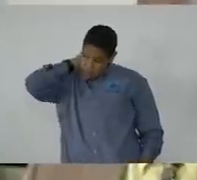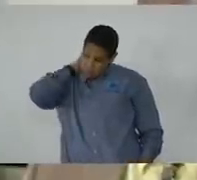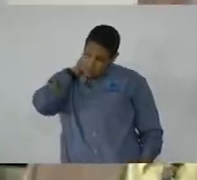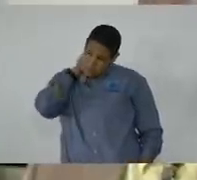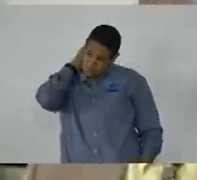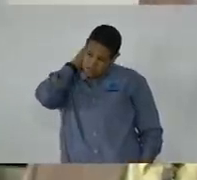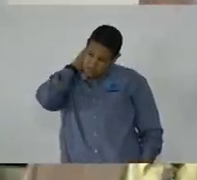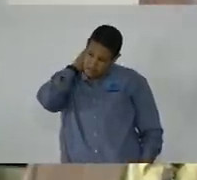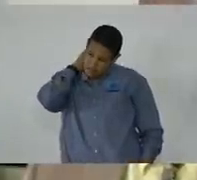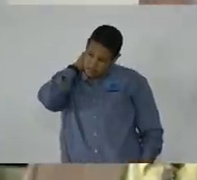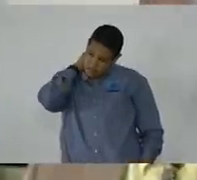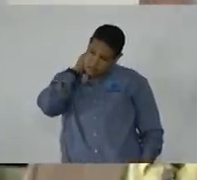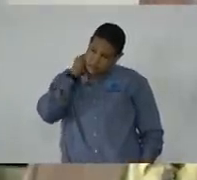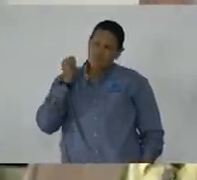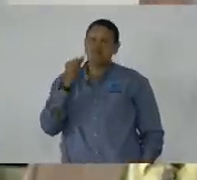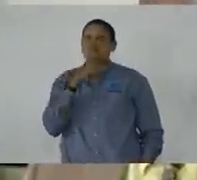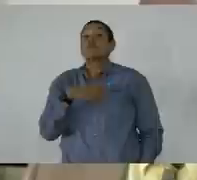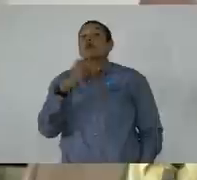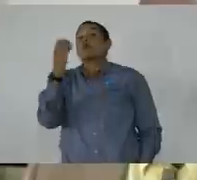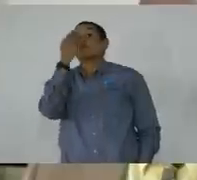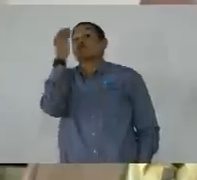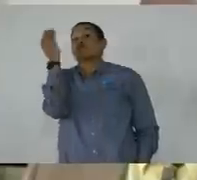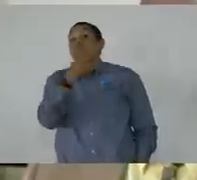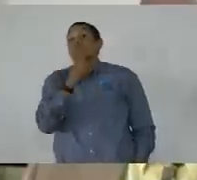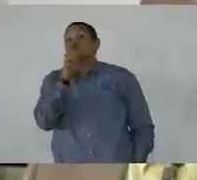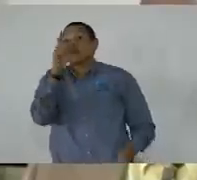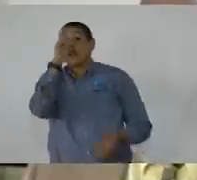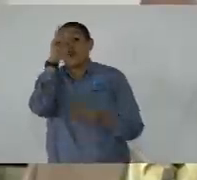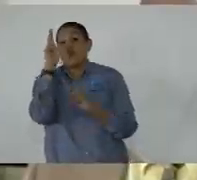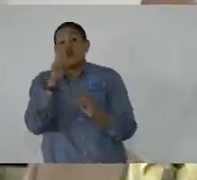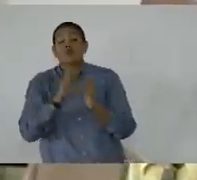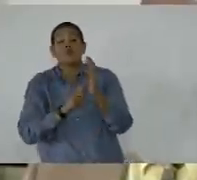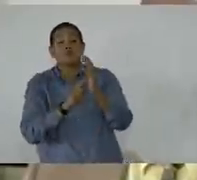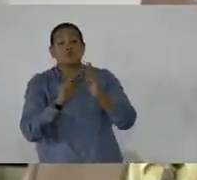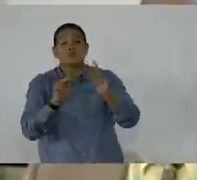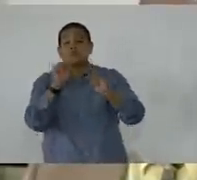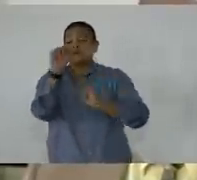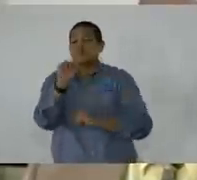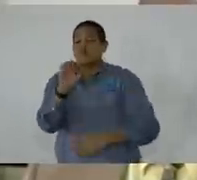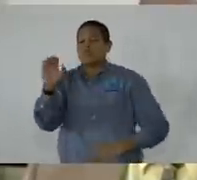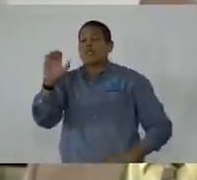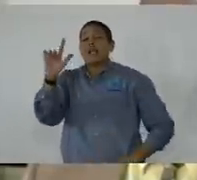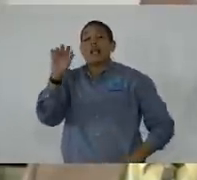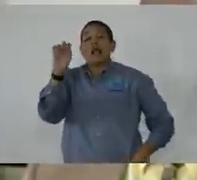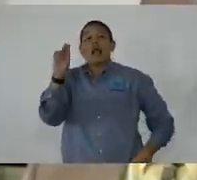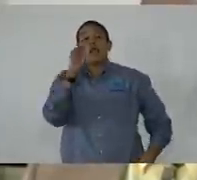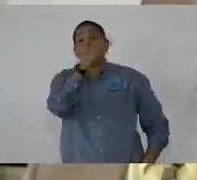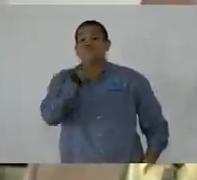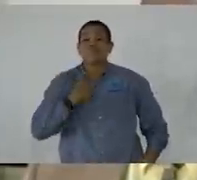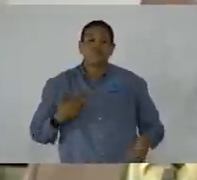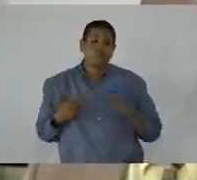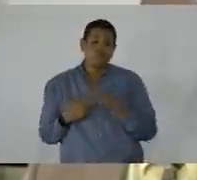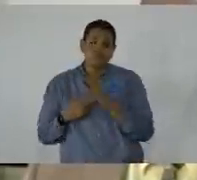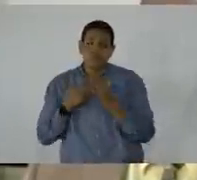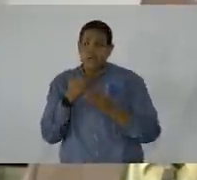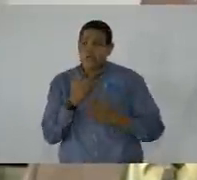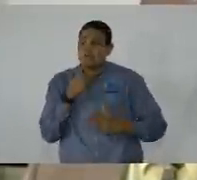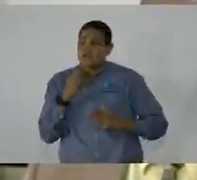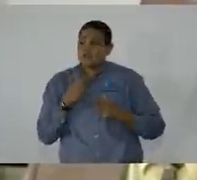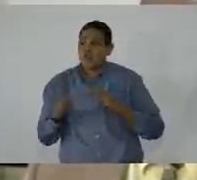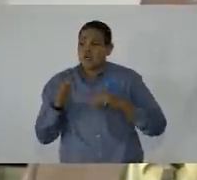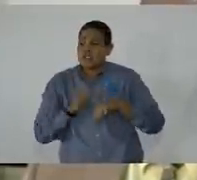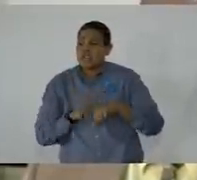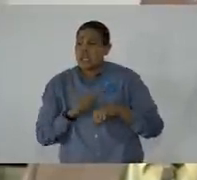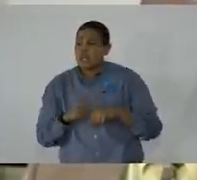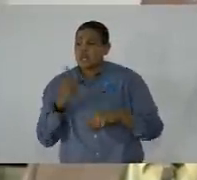indicate that it has been an honor to represent the people of Southeast Clarendon. And in a short time over